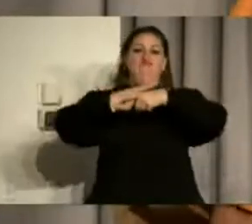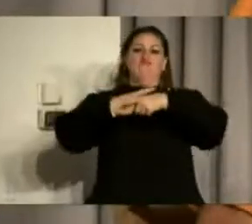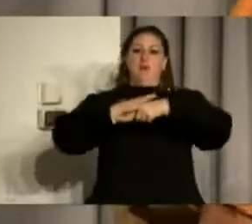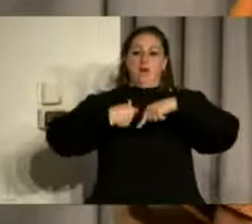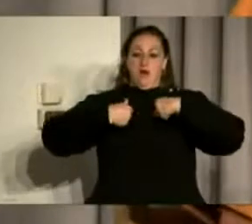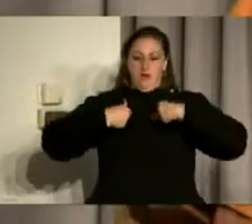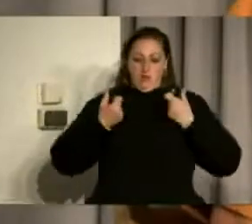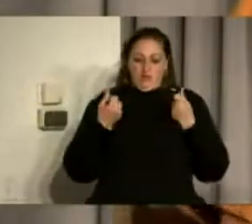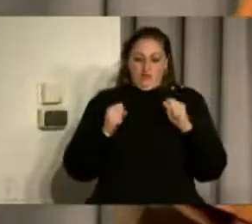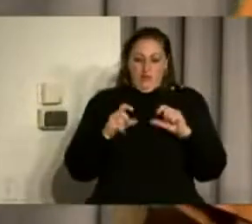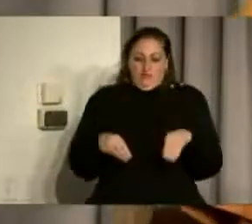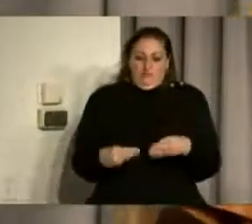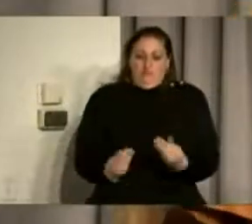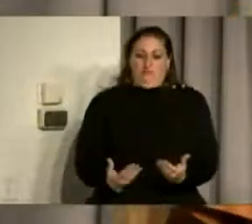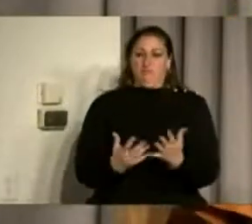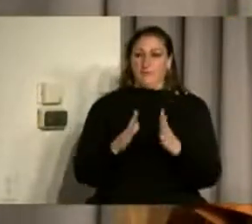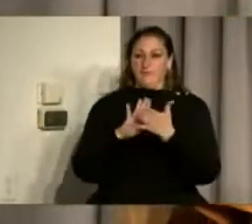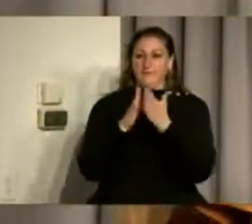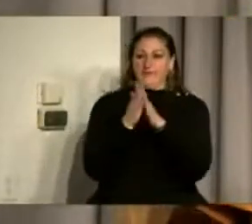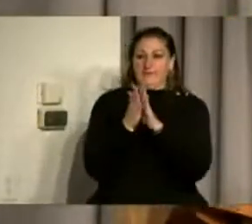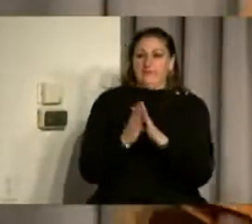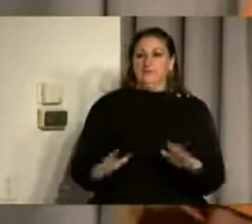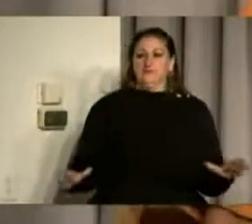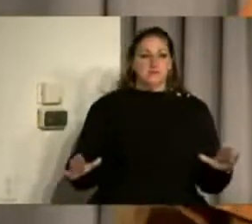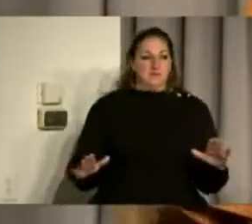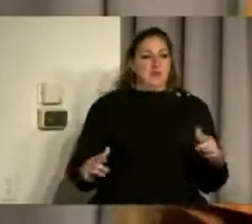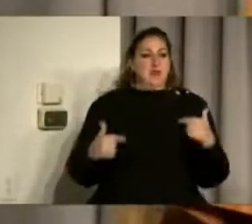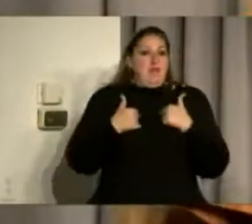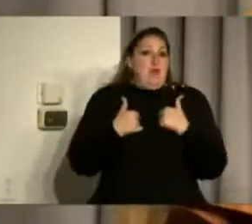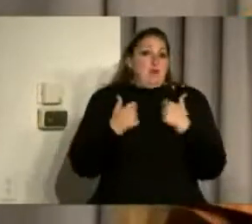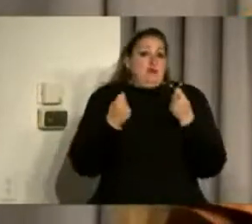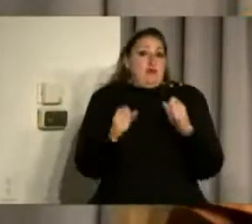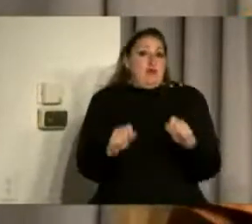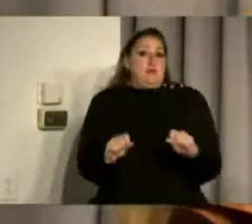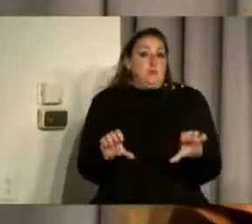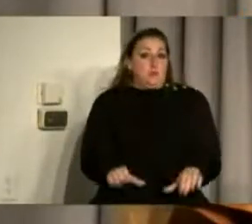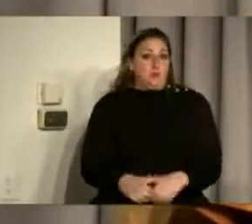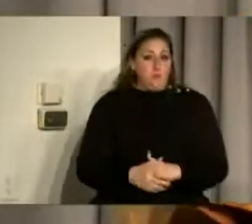who are in conflict. That's what I was doing there.